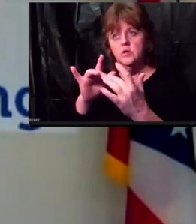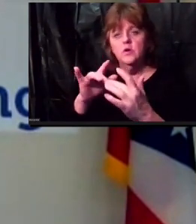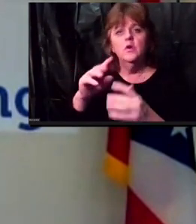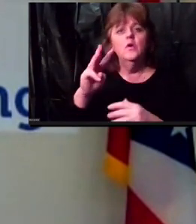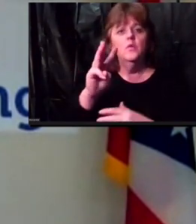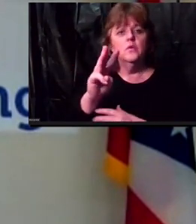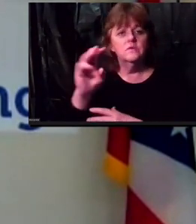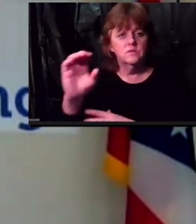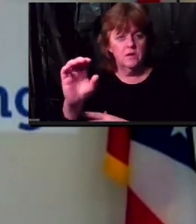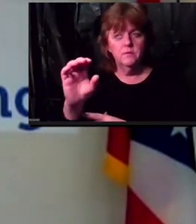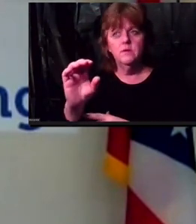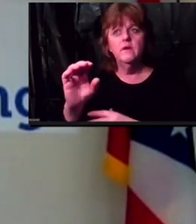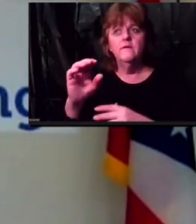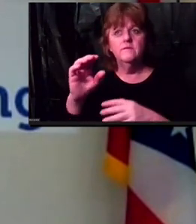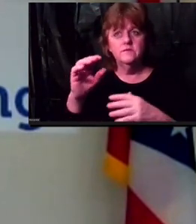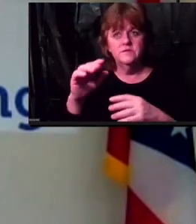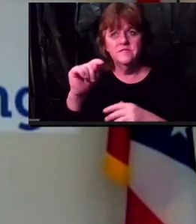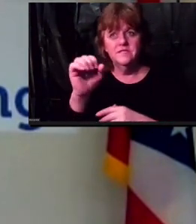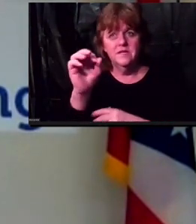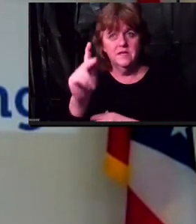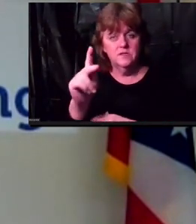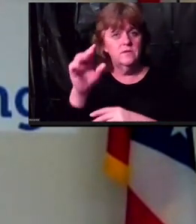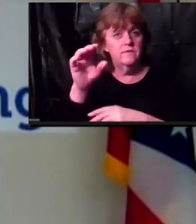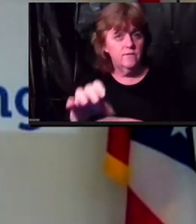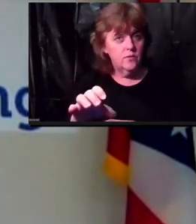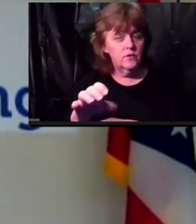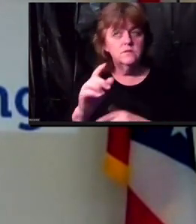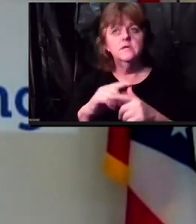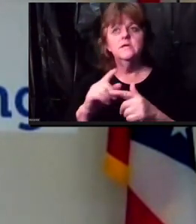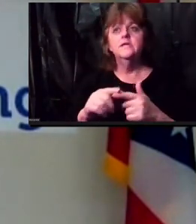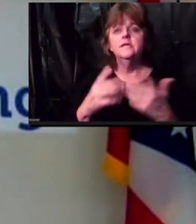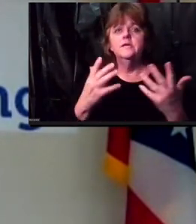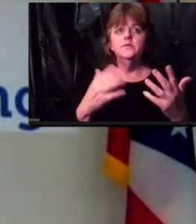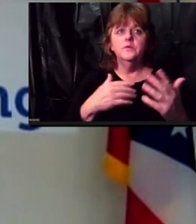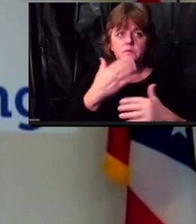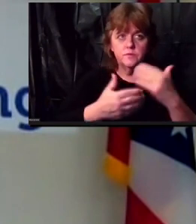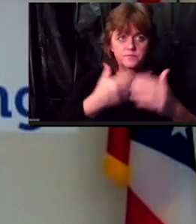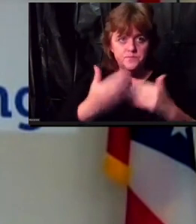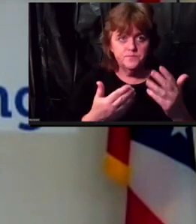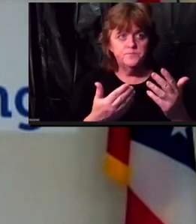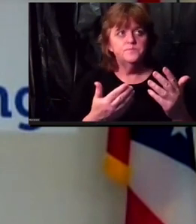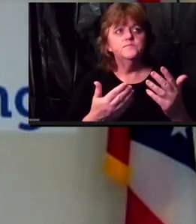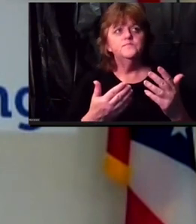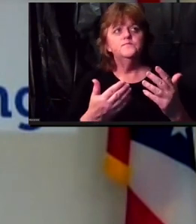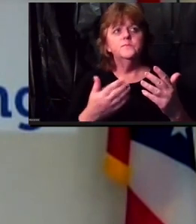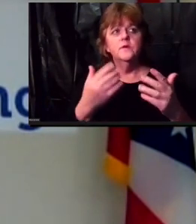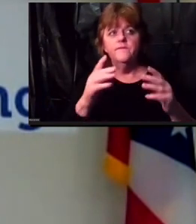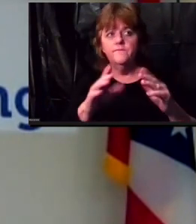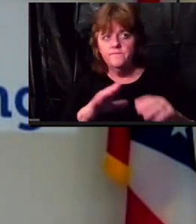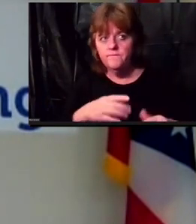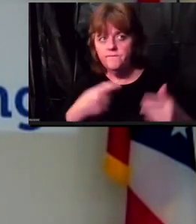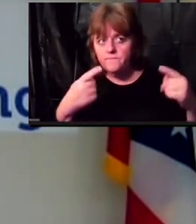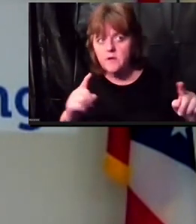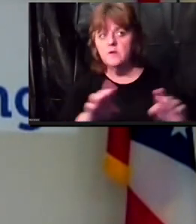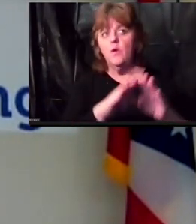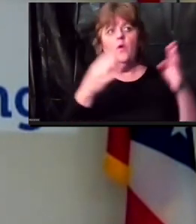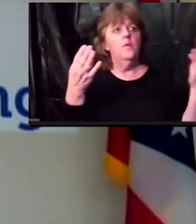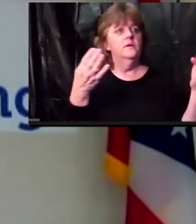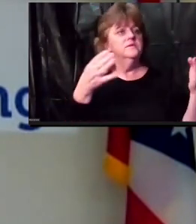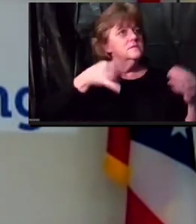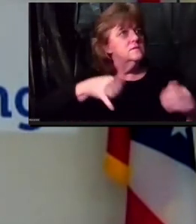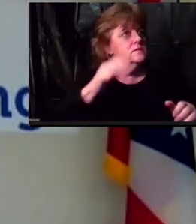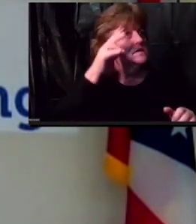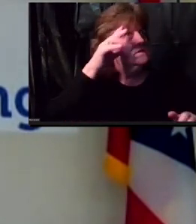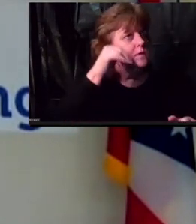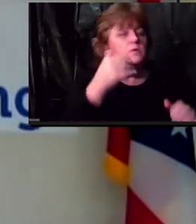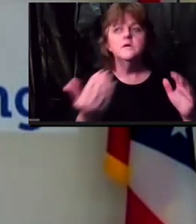offense. And follow up with that establishment will be done within 12 hours. And if the signs are still not posted, a second warning will be issued and the task